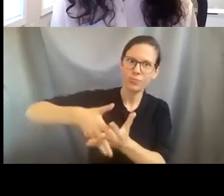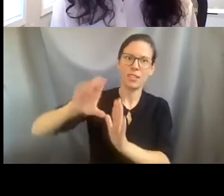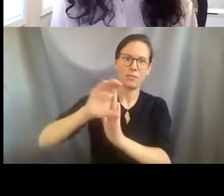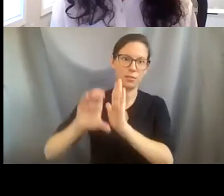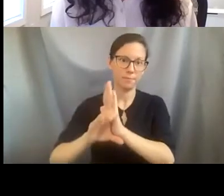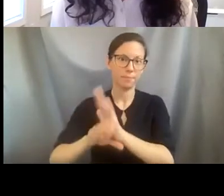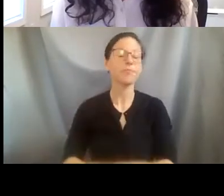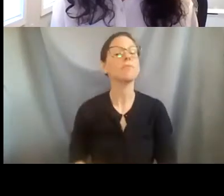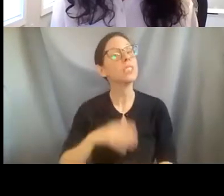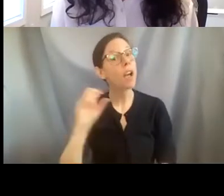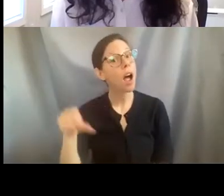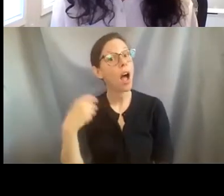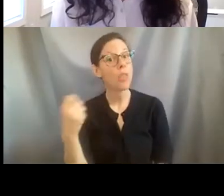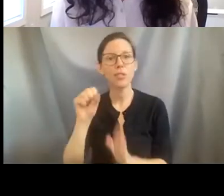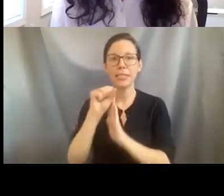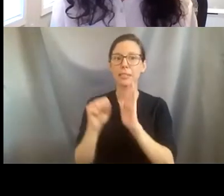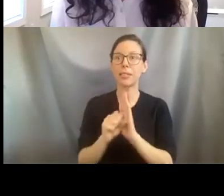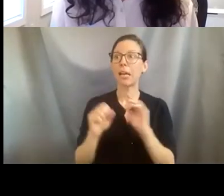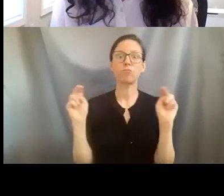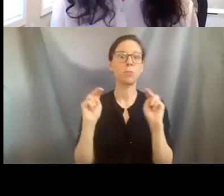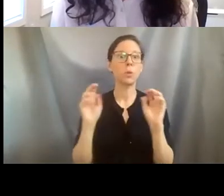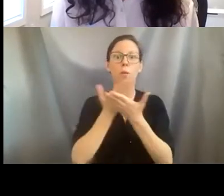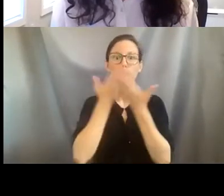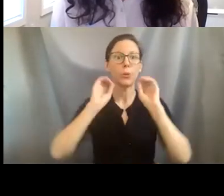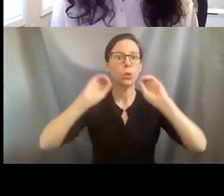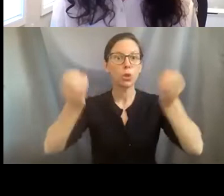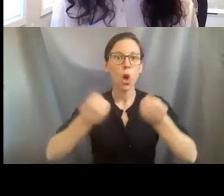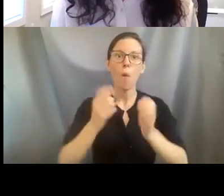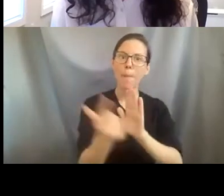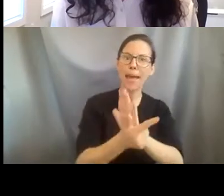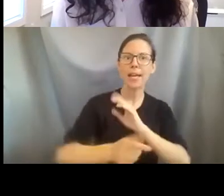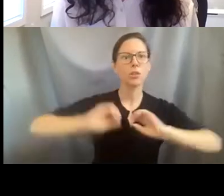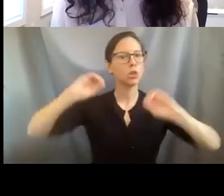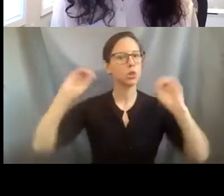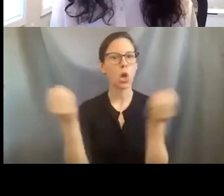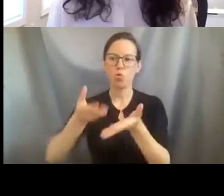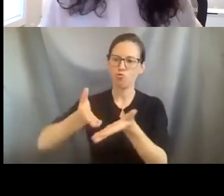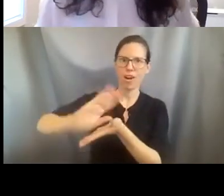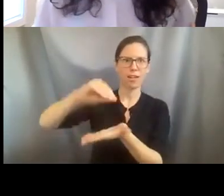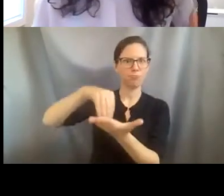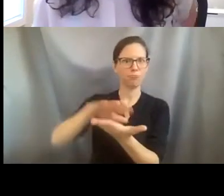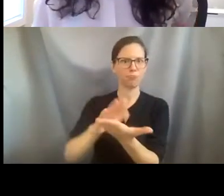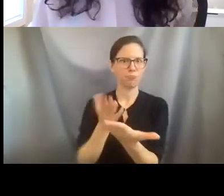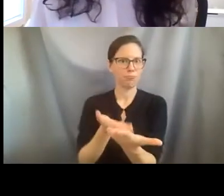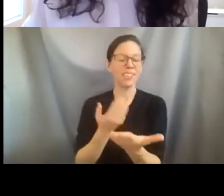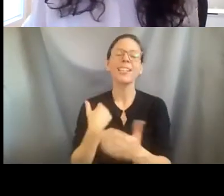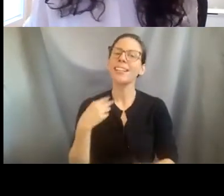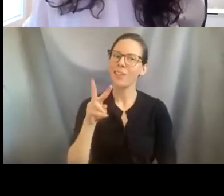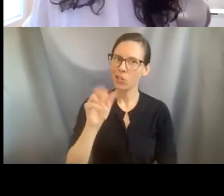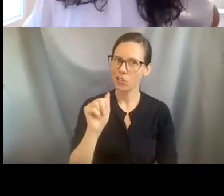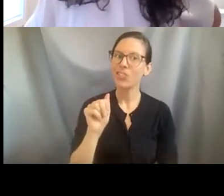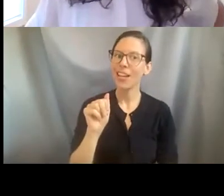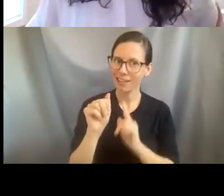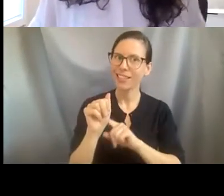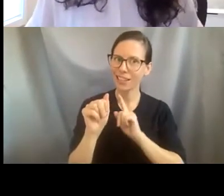or protections codified, and Virginia is in this group. While abortion is legal and accessible, our rights in